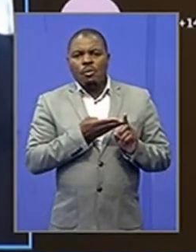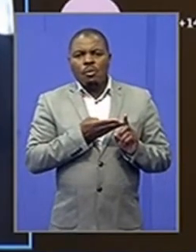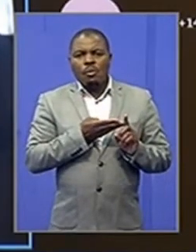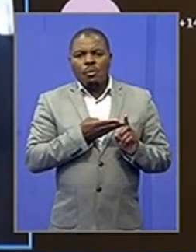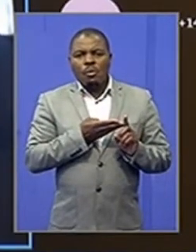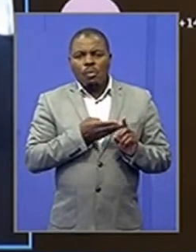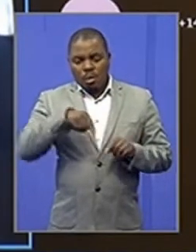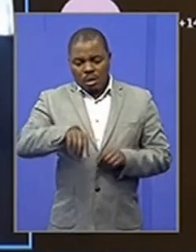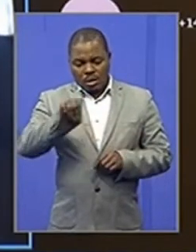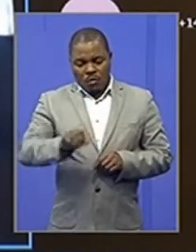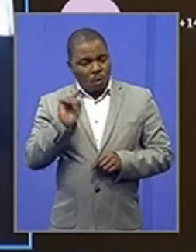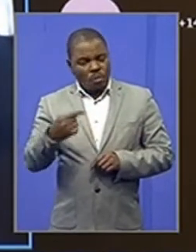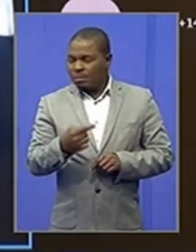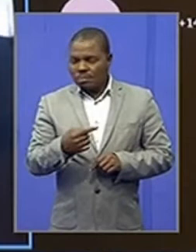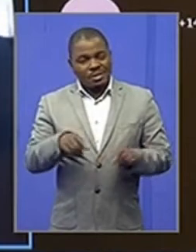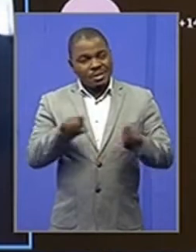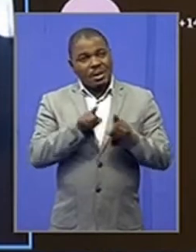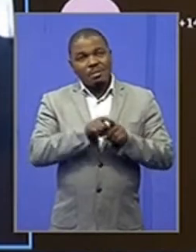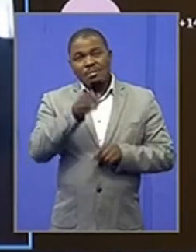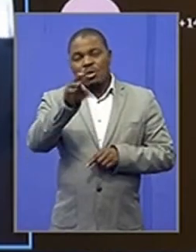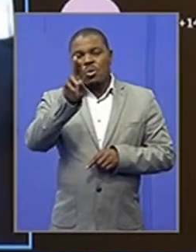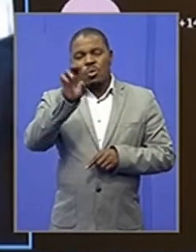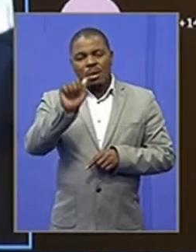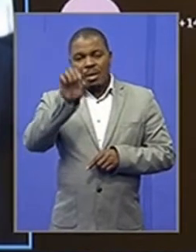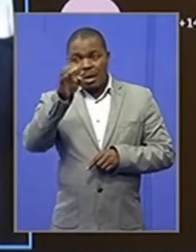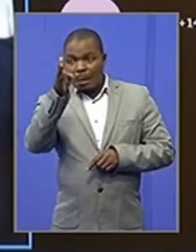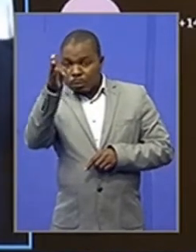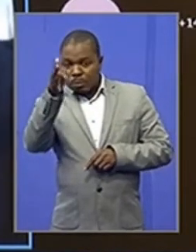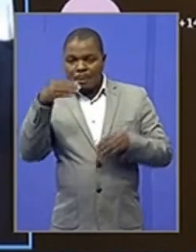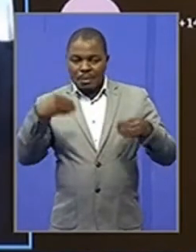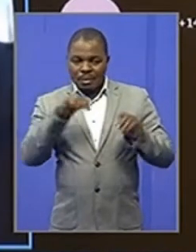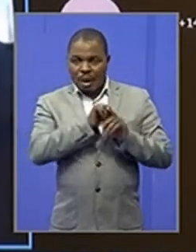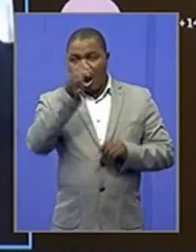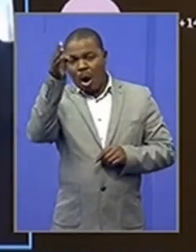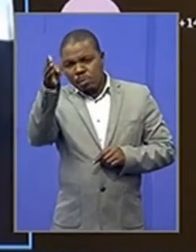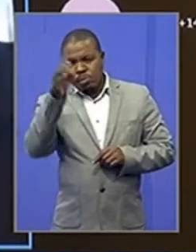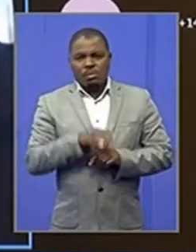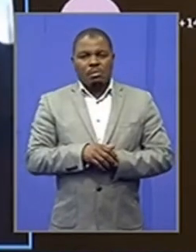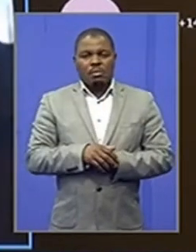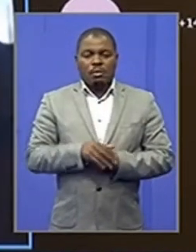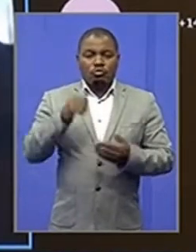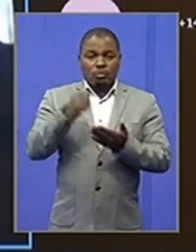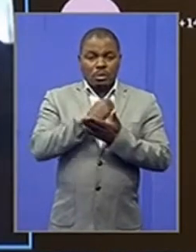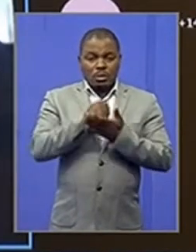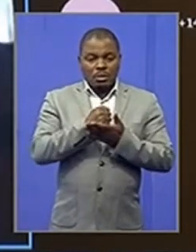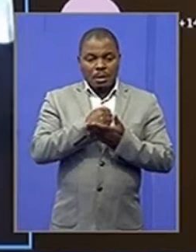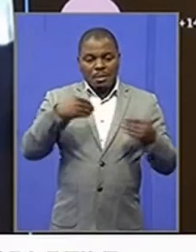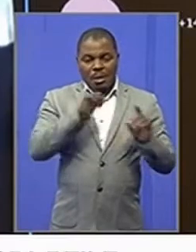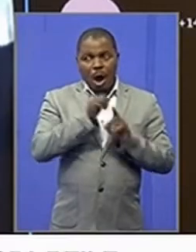in the country, but also especially in the UAE, where he's operating his business from. His business is registered in the